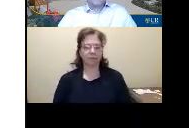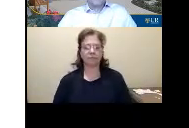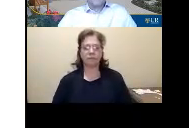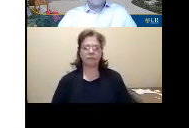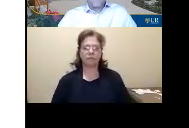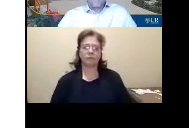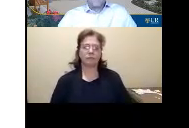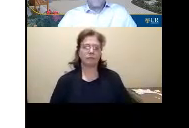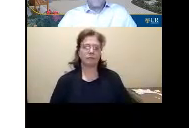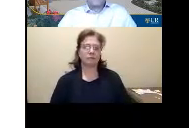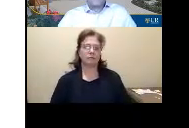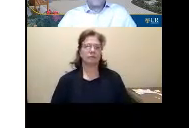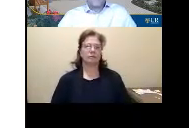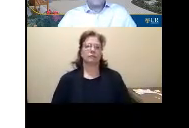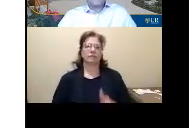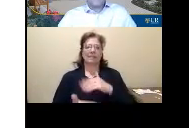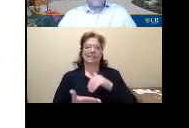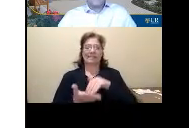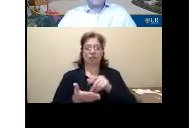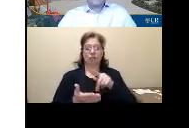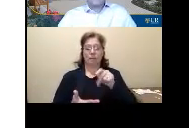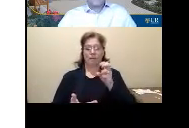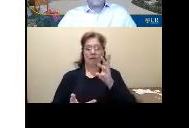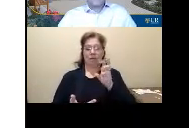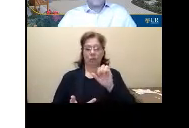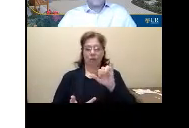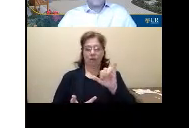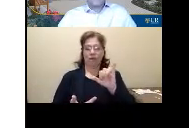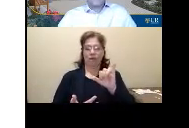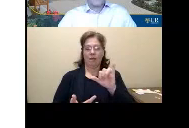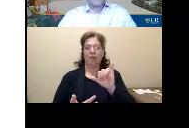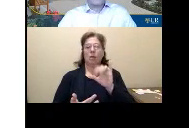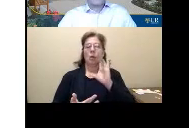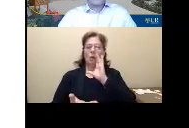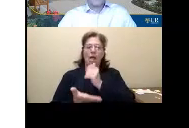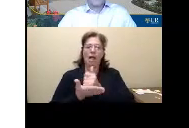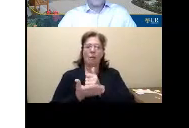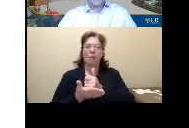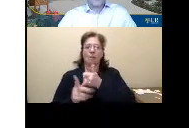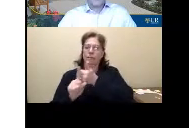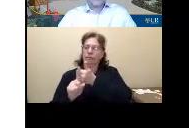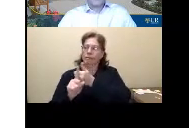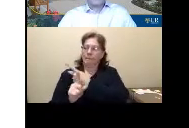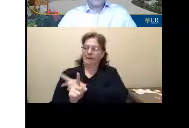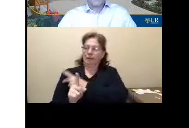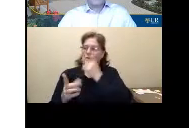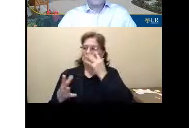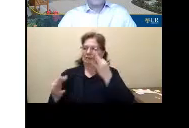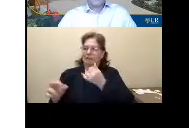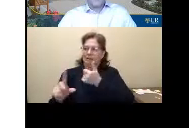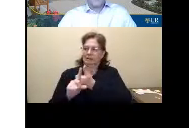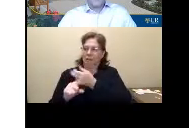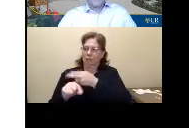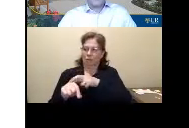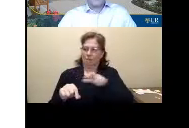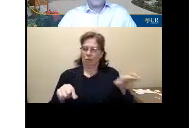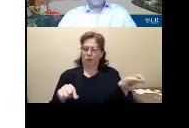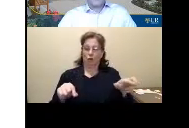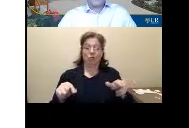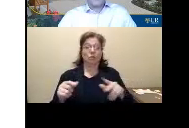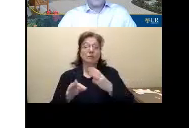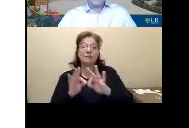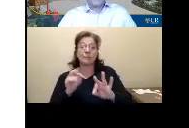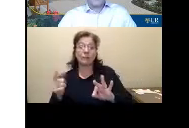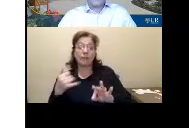Our new central pathway also allows for patients to self-refer into the lung cancer screening clinic. So they can simply call the number